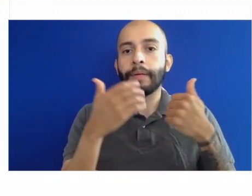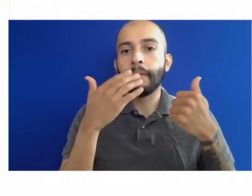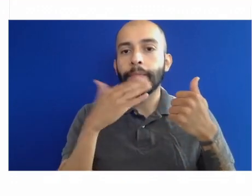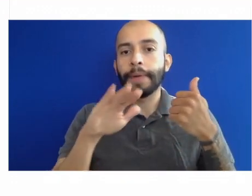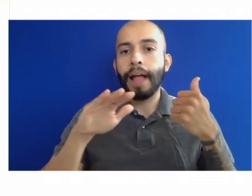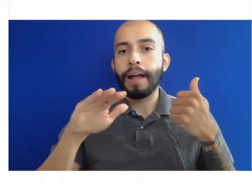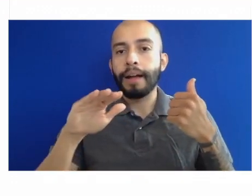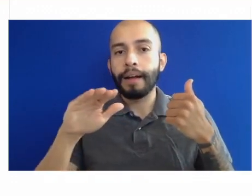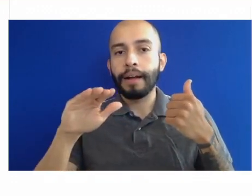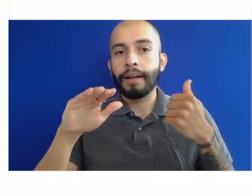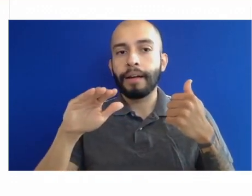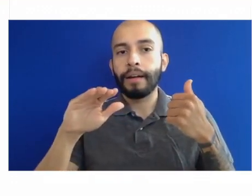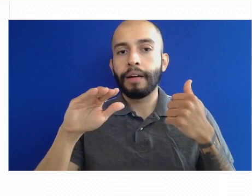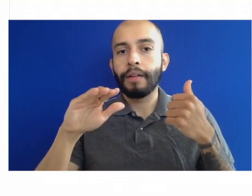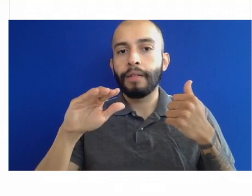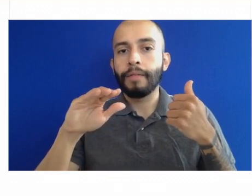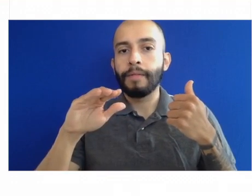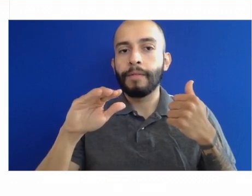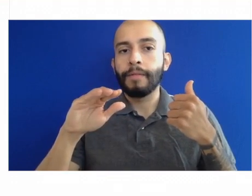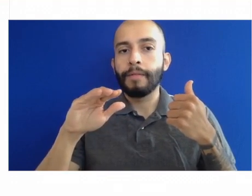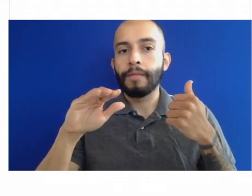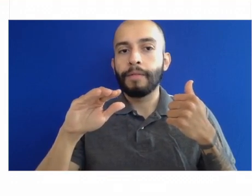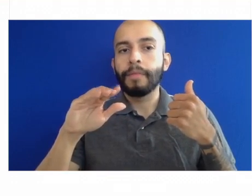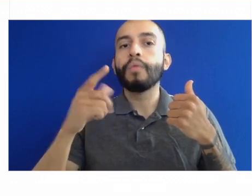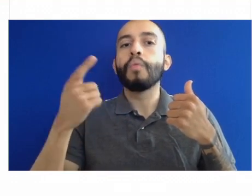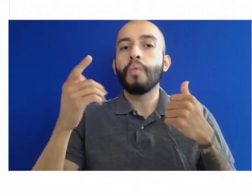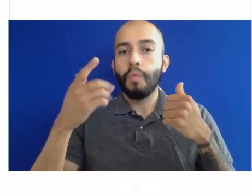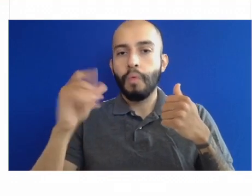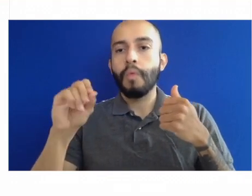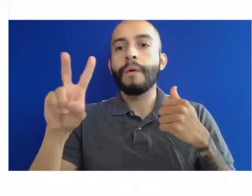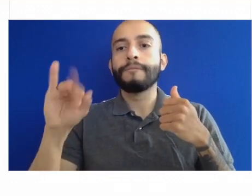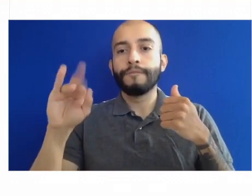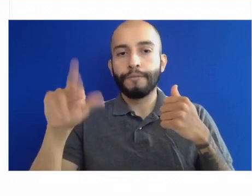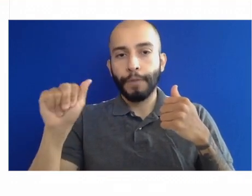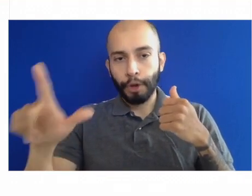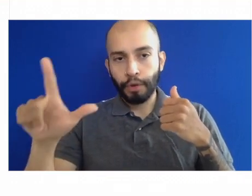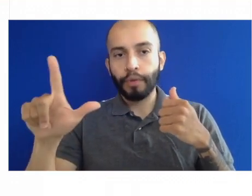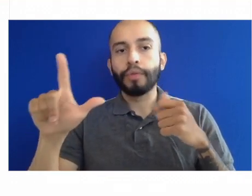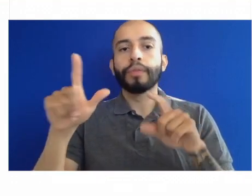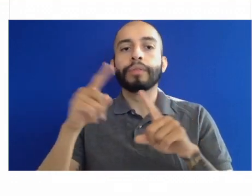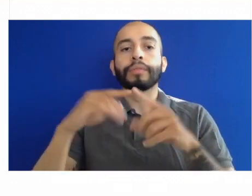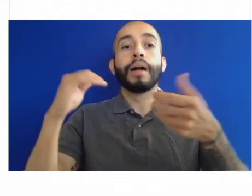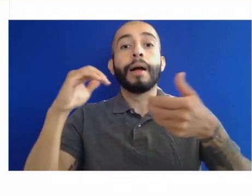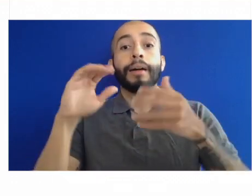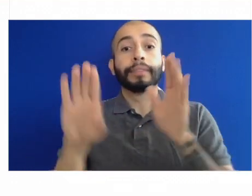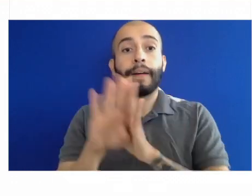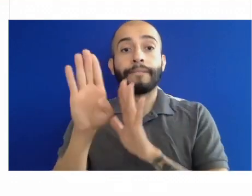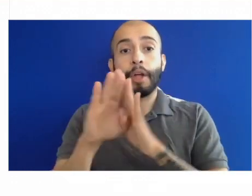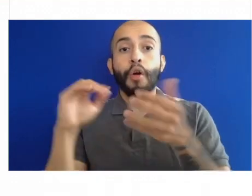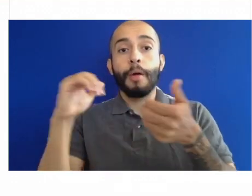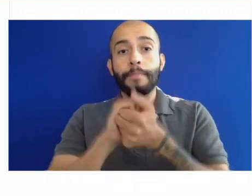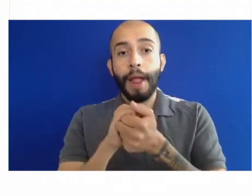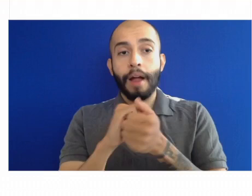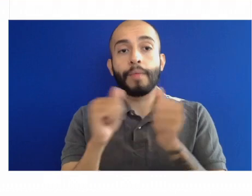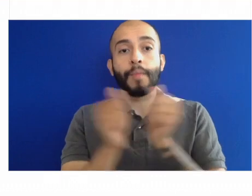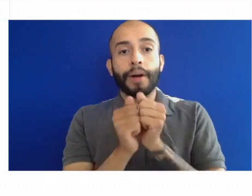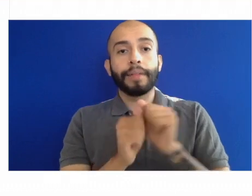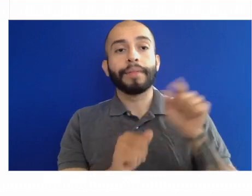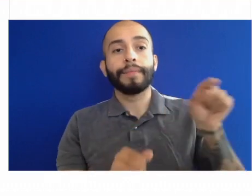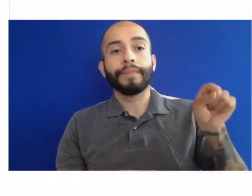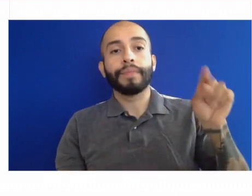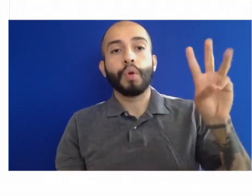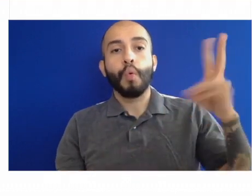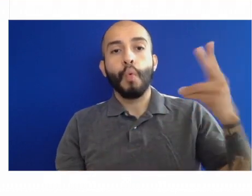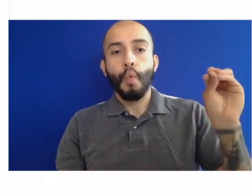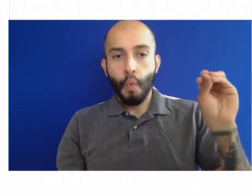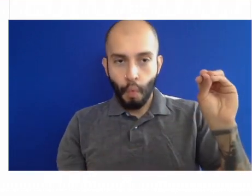a game that we developed in collaboration with the WHO. And the idea is that you play the game, and in so doing, you